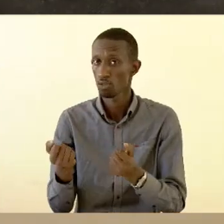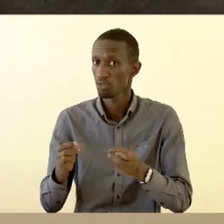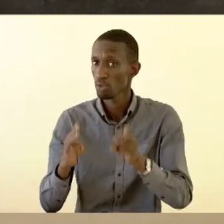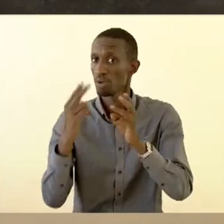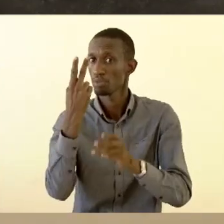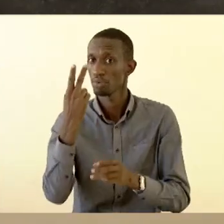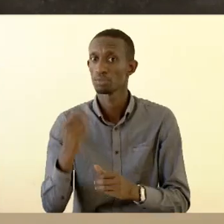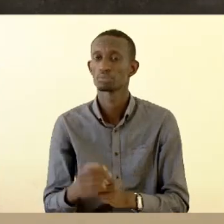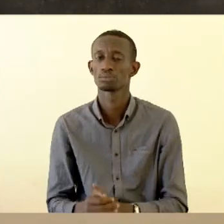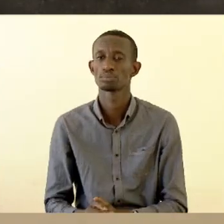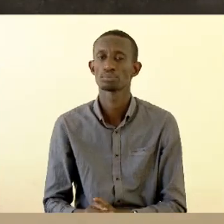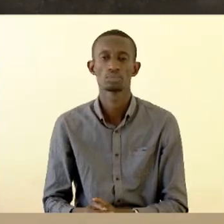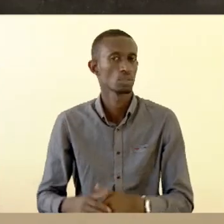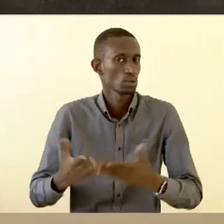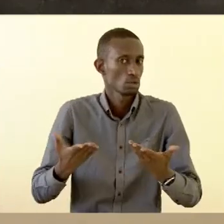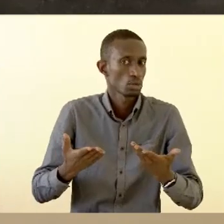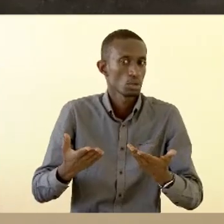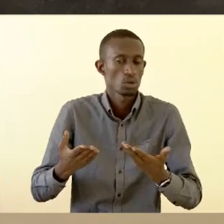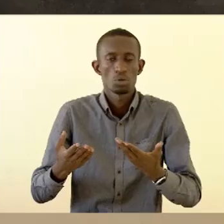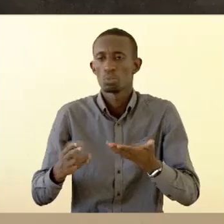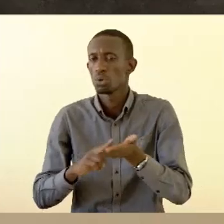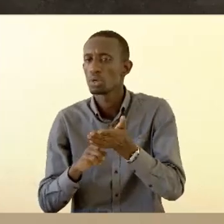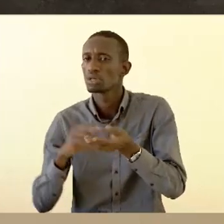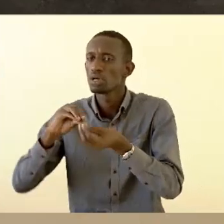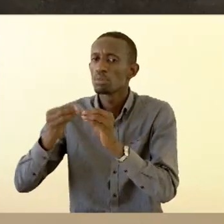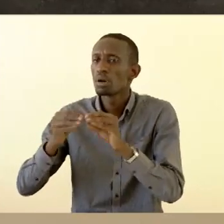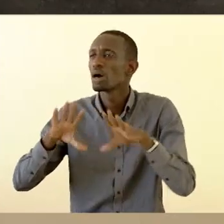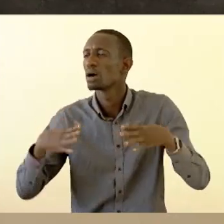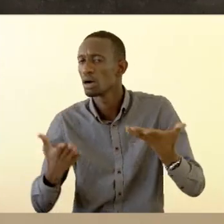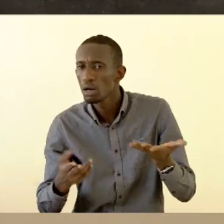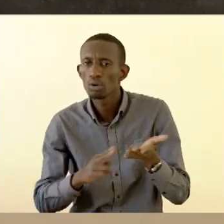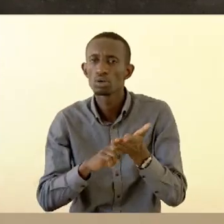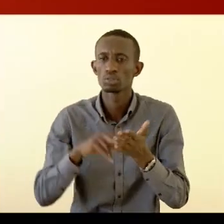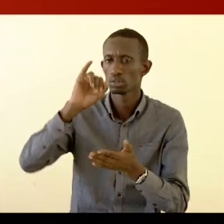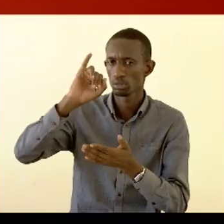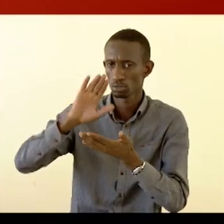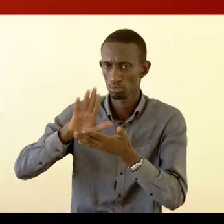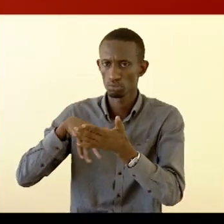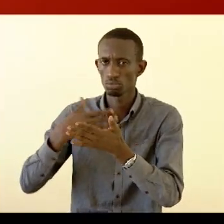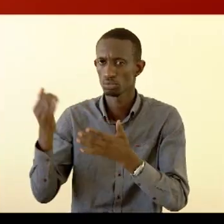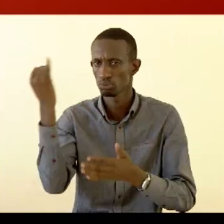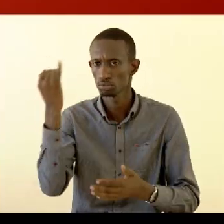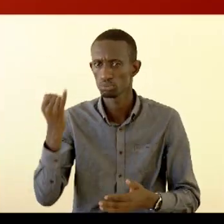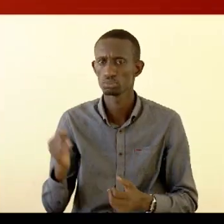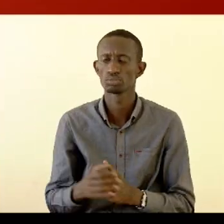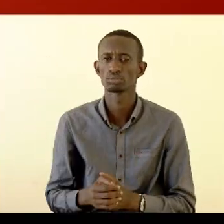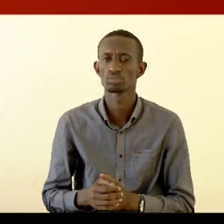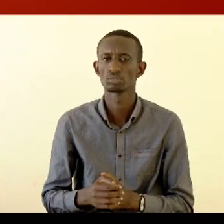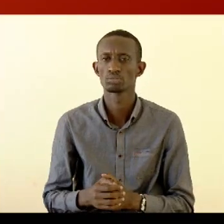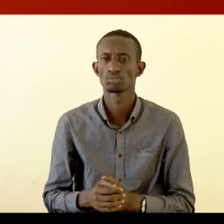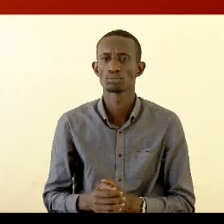can use the numbers or use diagrams. Now we have fluorine and argon. For